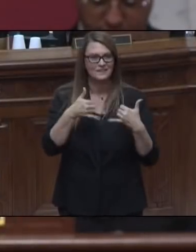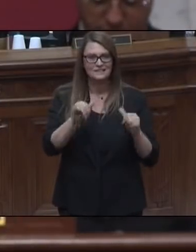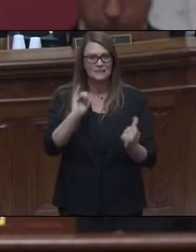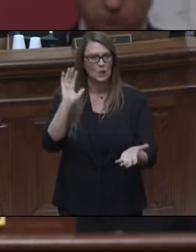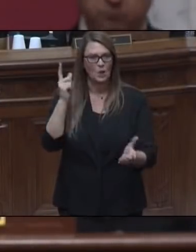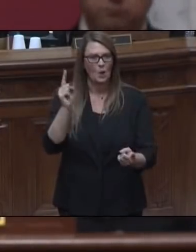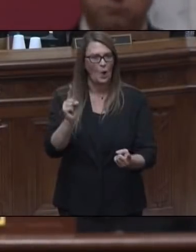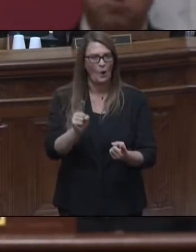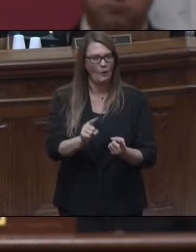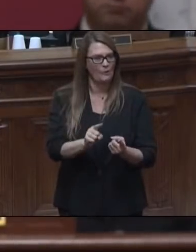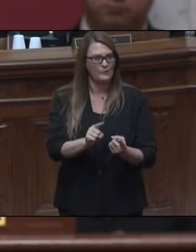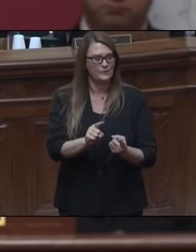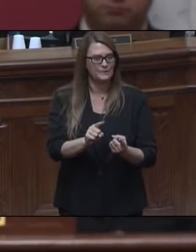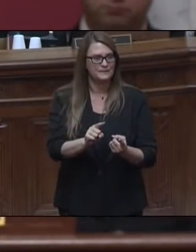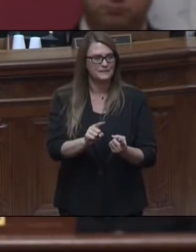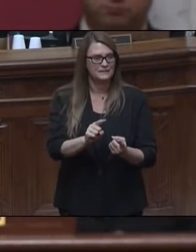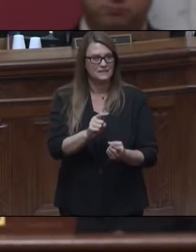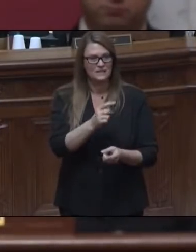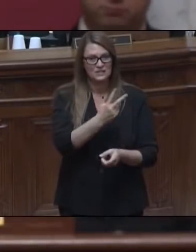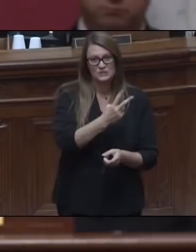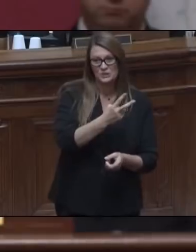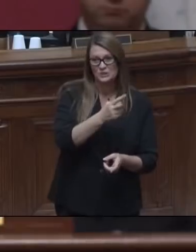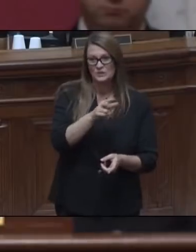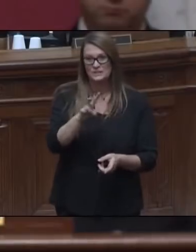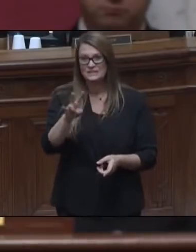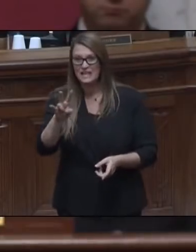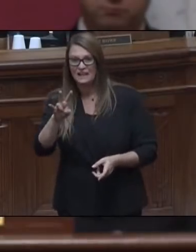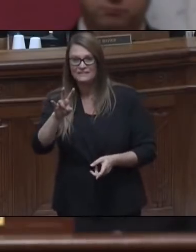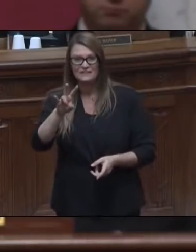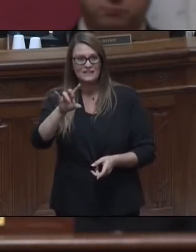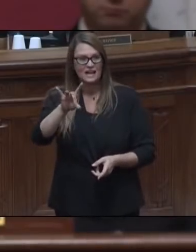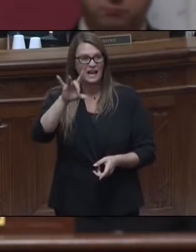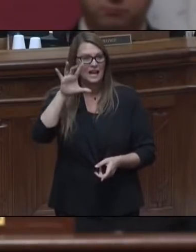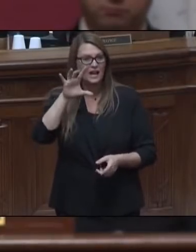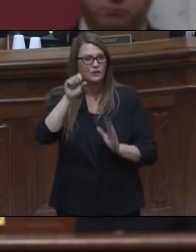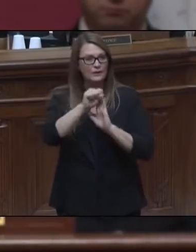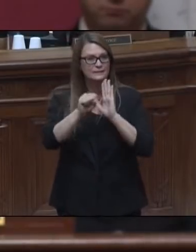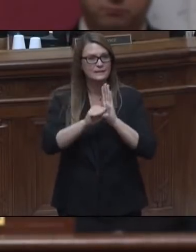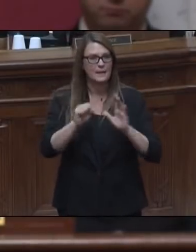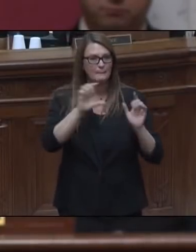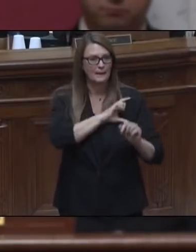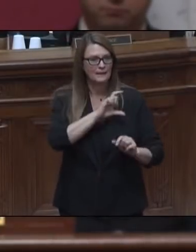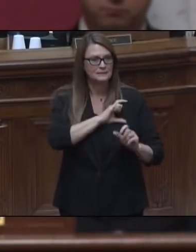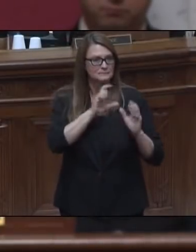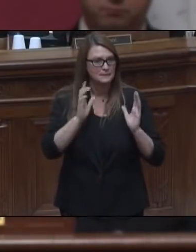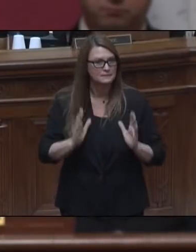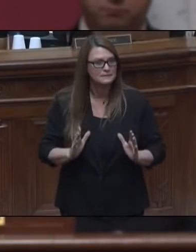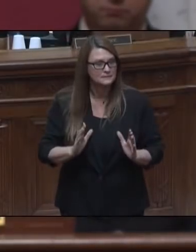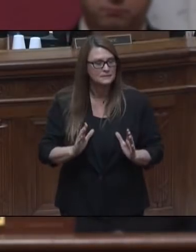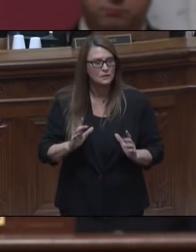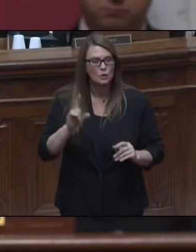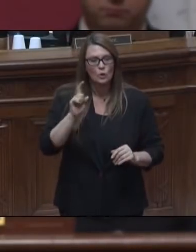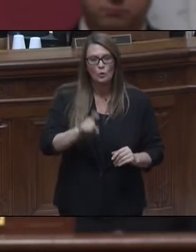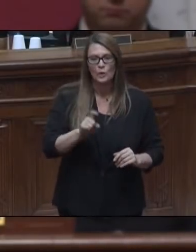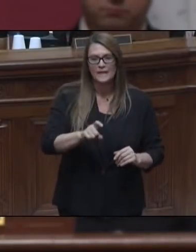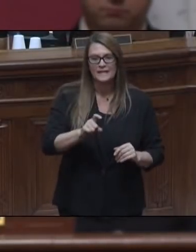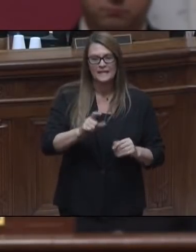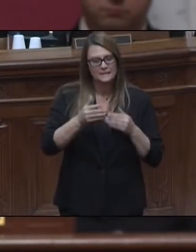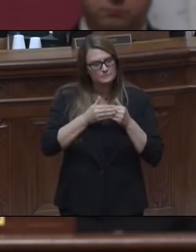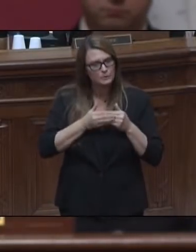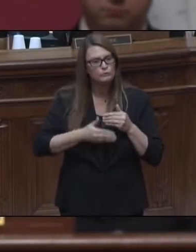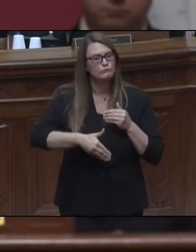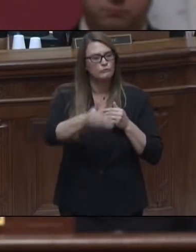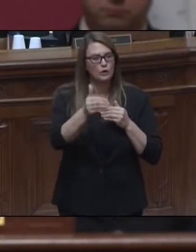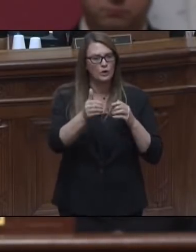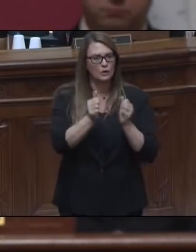underwater, maybe to the tune of 700 or 800 state policemen. We absolutely need to move forward